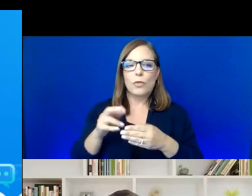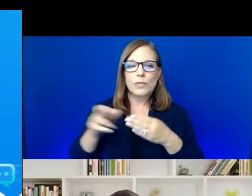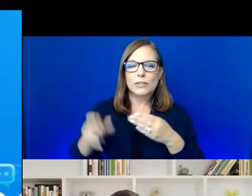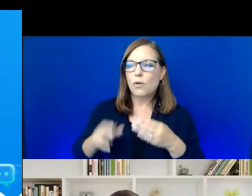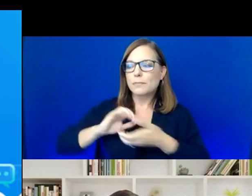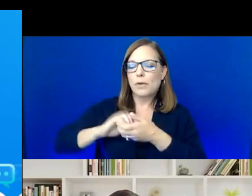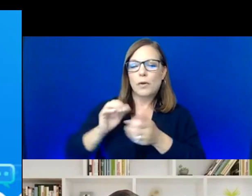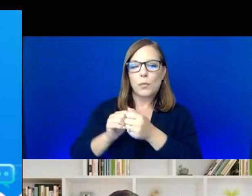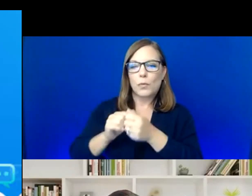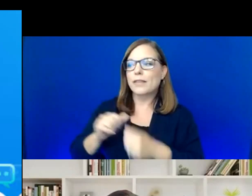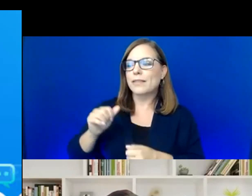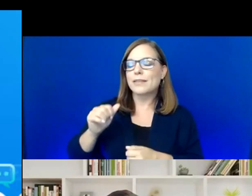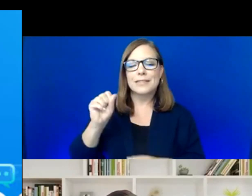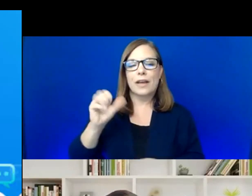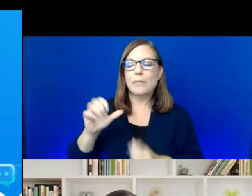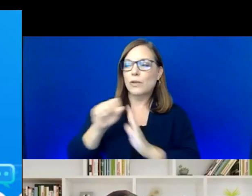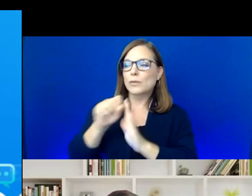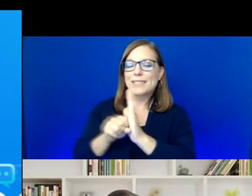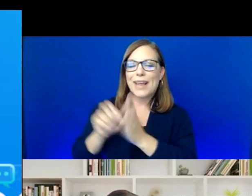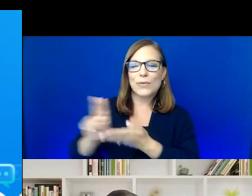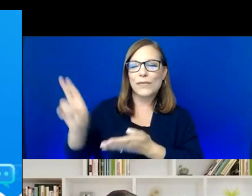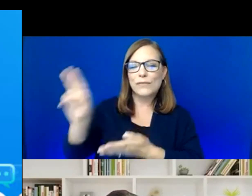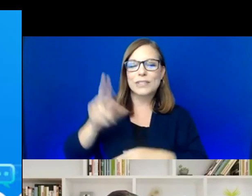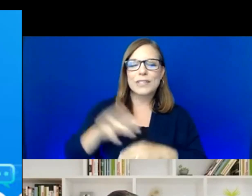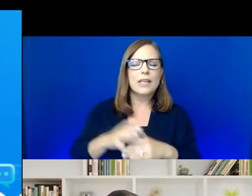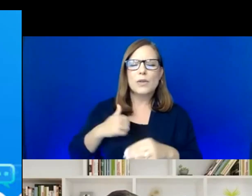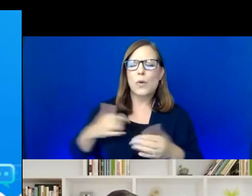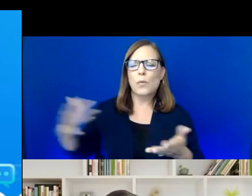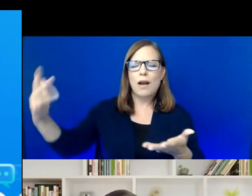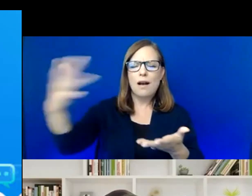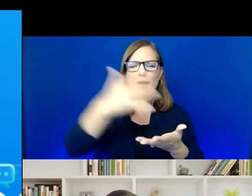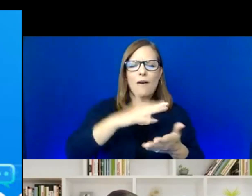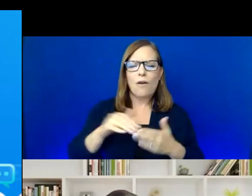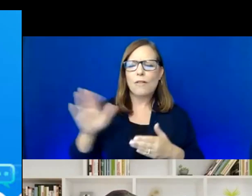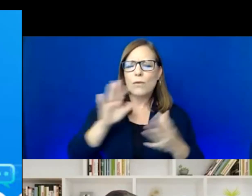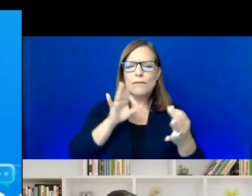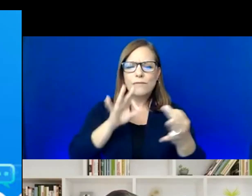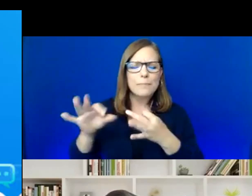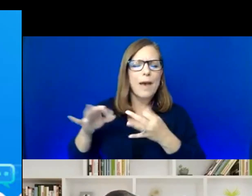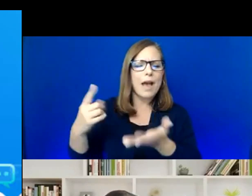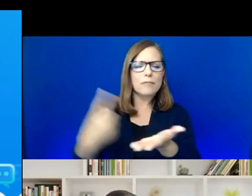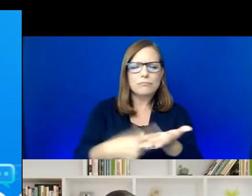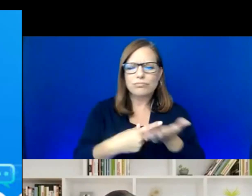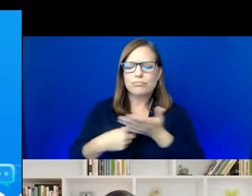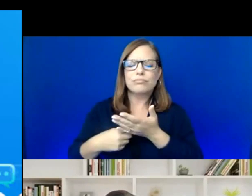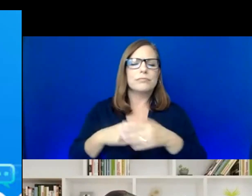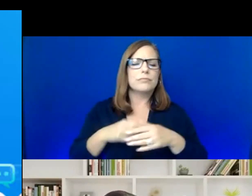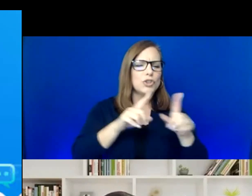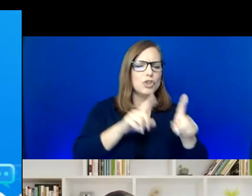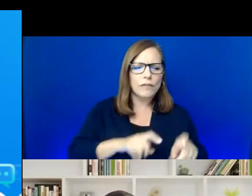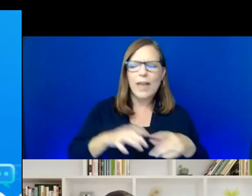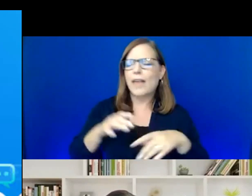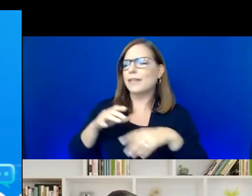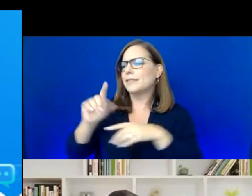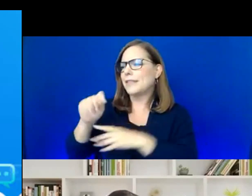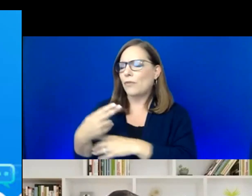in aggregating all of the results and feedback and everything that we've heard from the town halls to the surveys to emails to